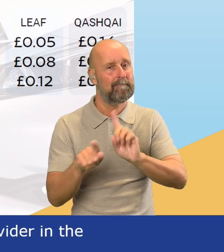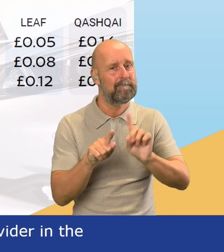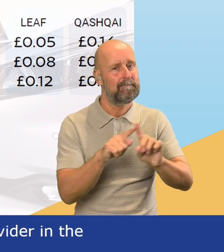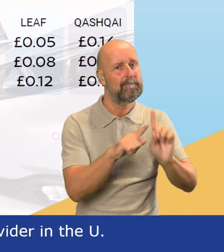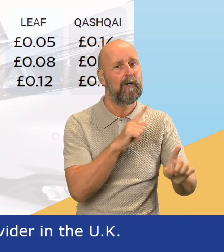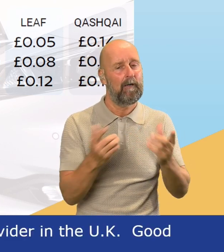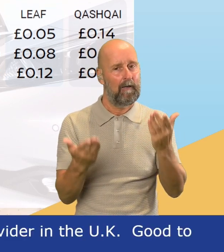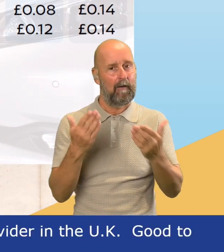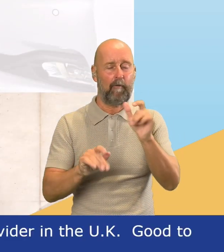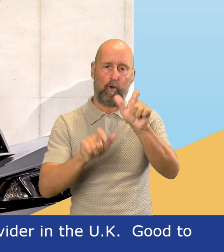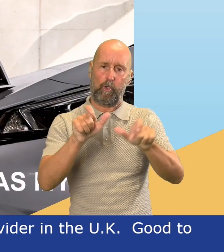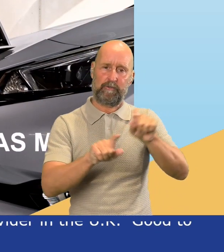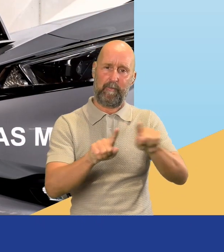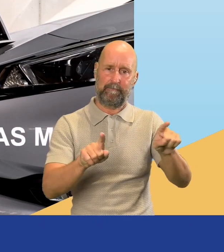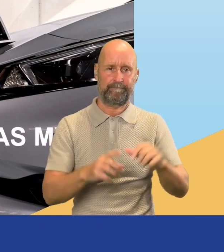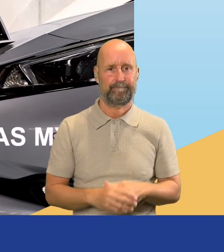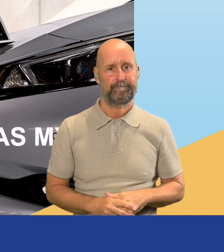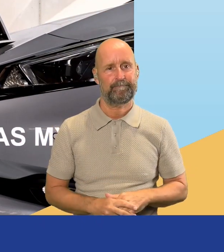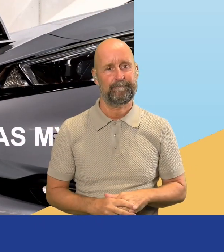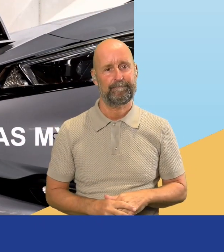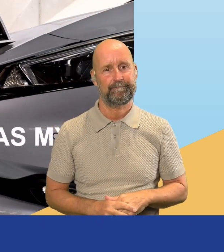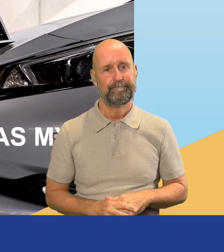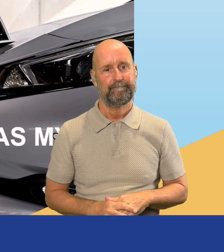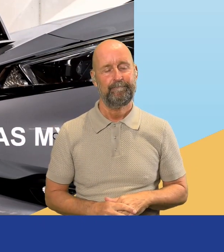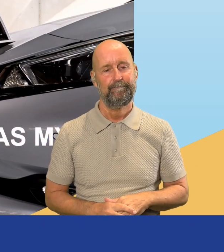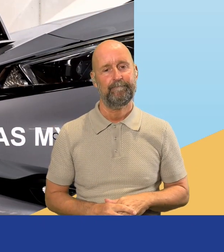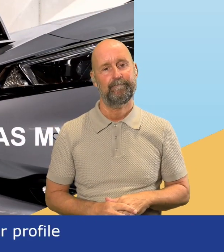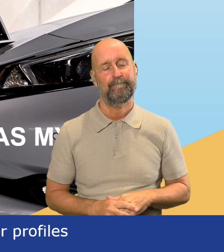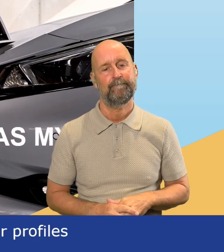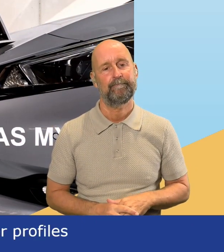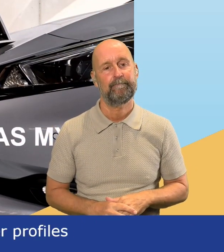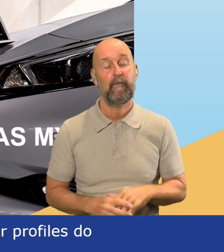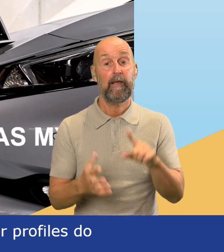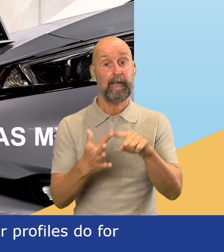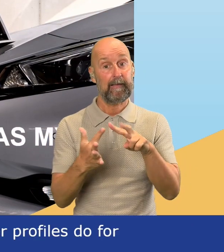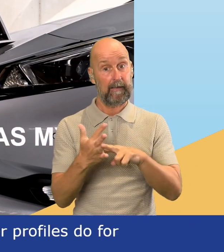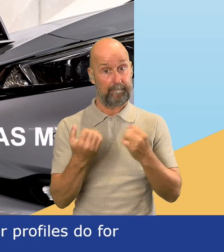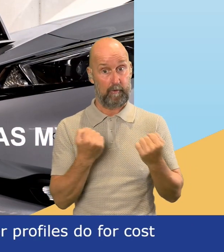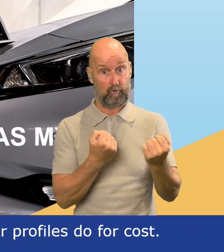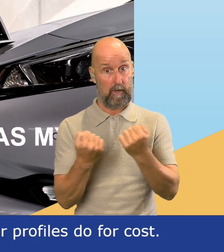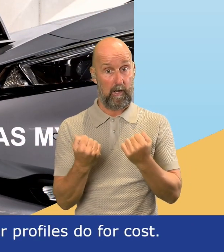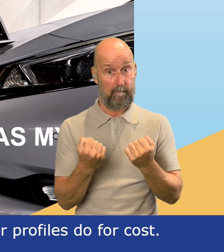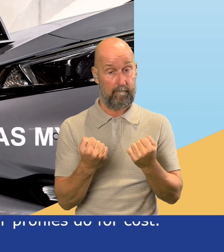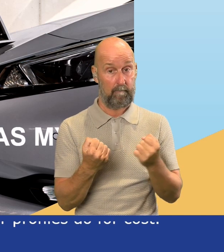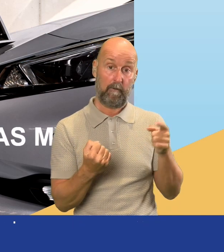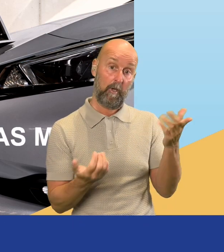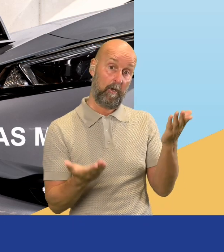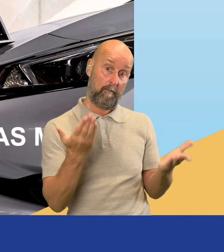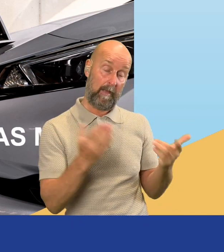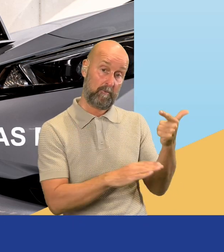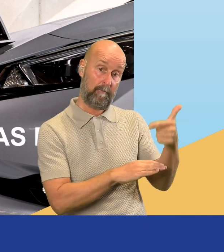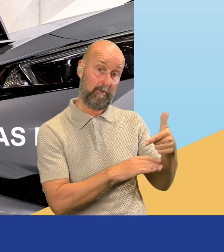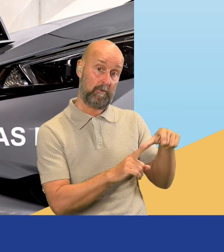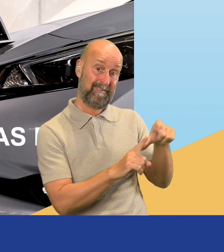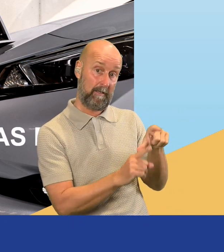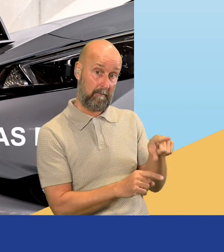profiles do for cost. So here's another question then. Does an EV drive as well as my petrol or diesel car? And I